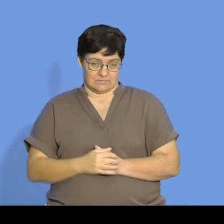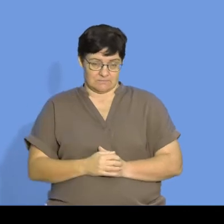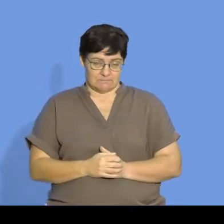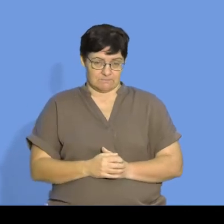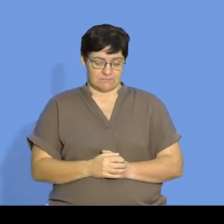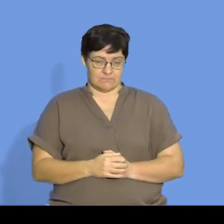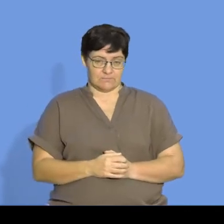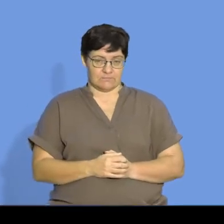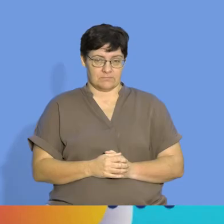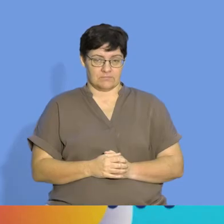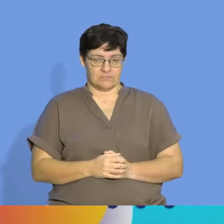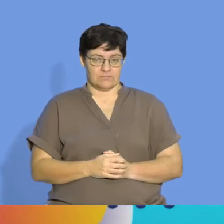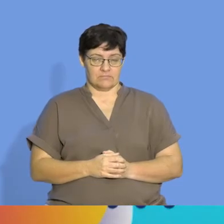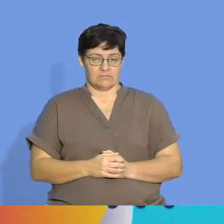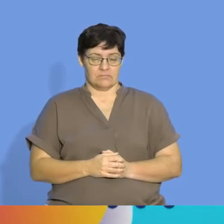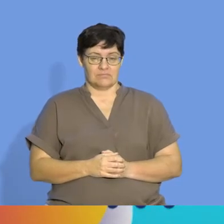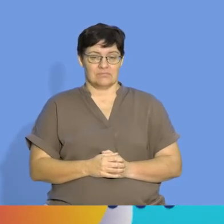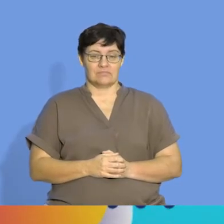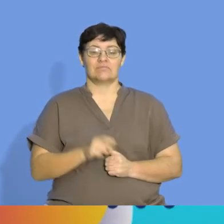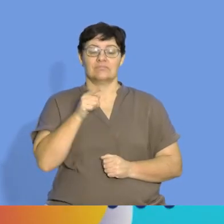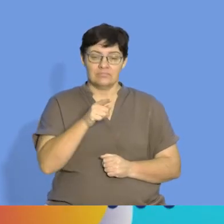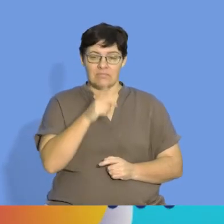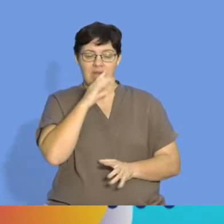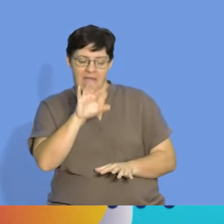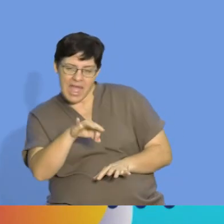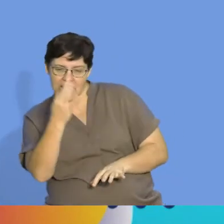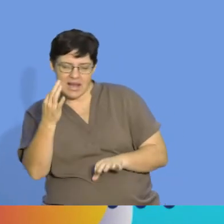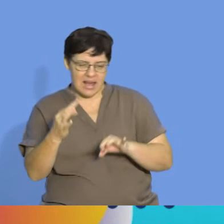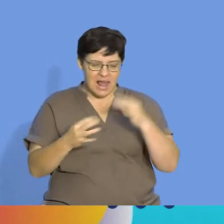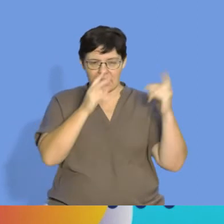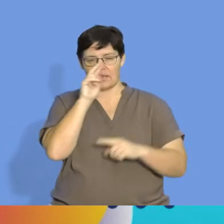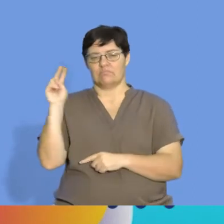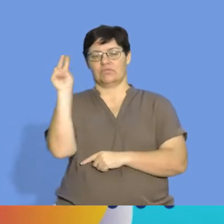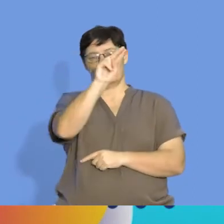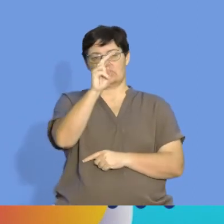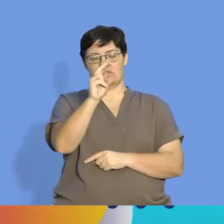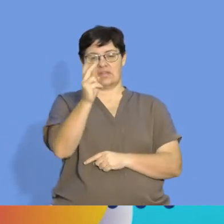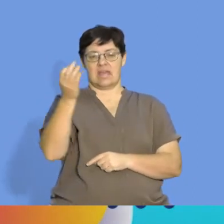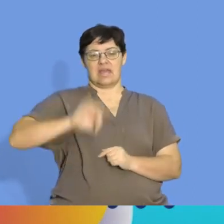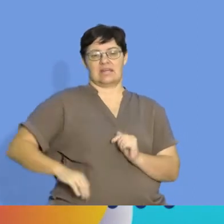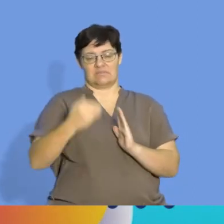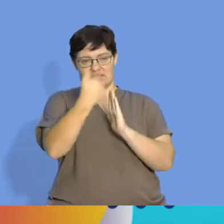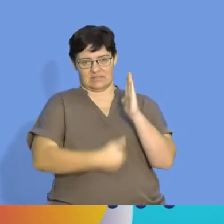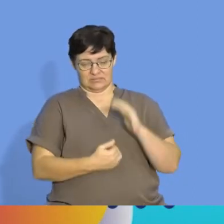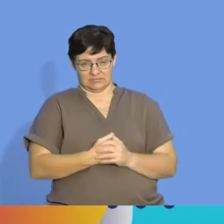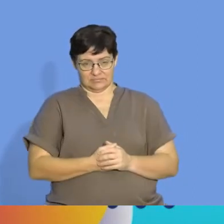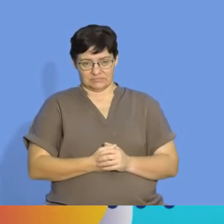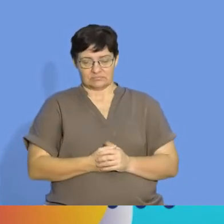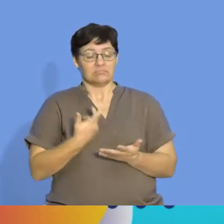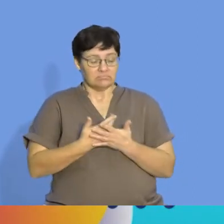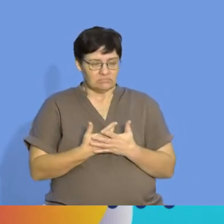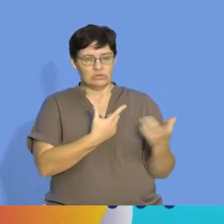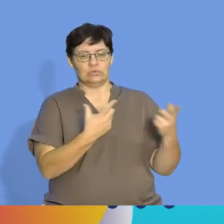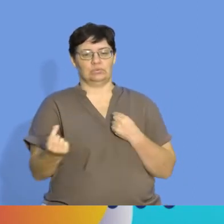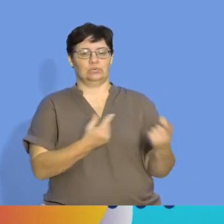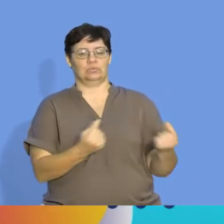224,000 Rand. Okay, so this is how you analyze a projected income statement.